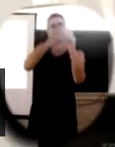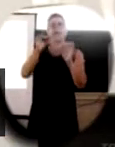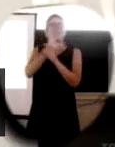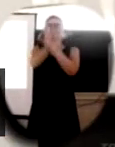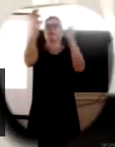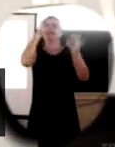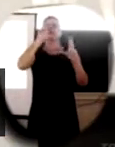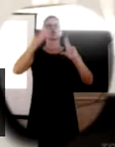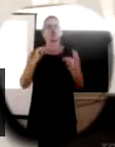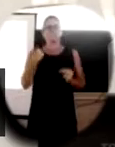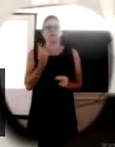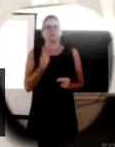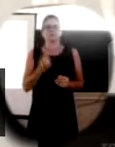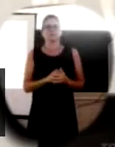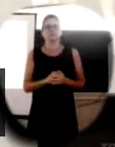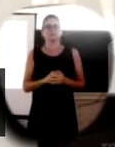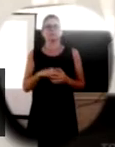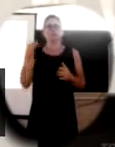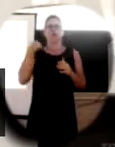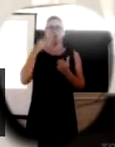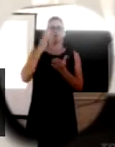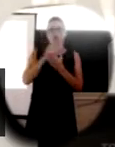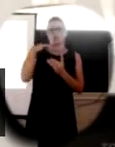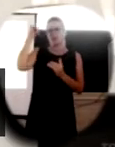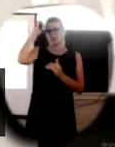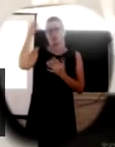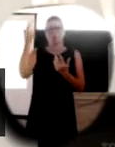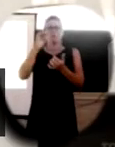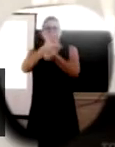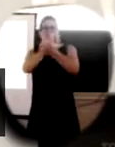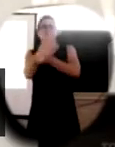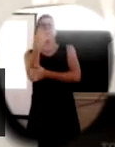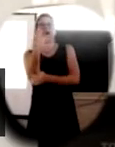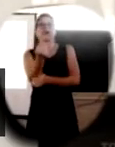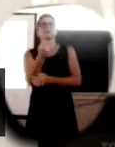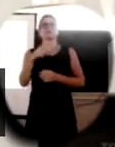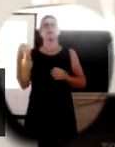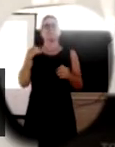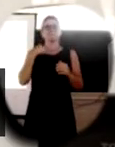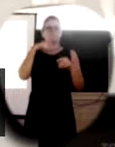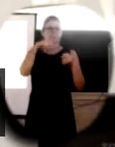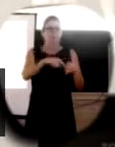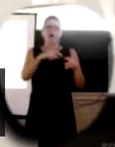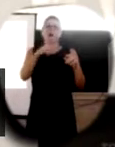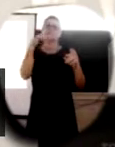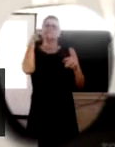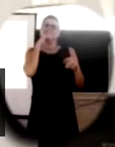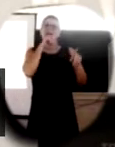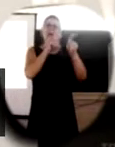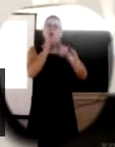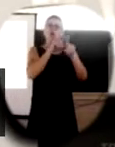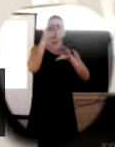In reality, my husband and I were the obstacles. Joe wasn't in a position to have learned and be part of the negativity associated